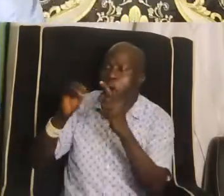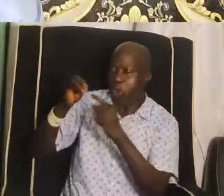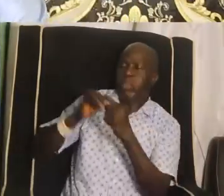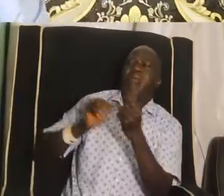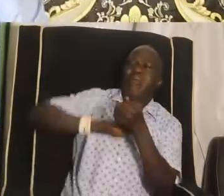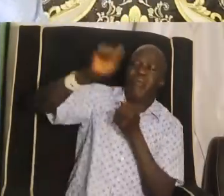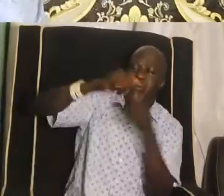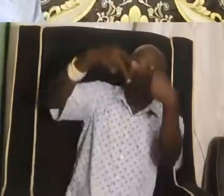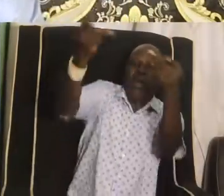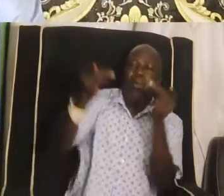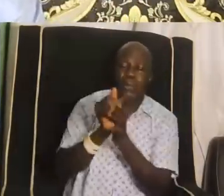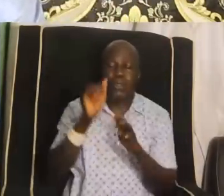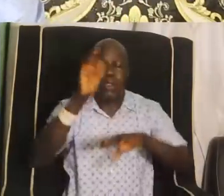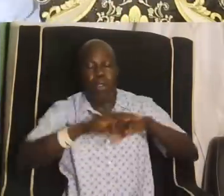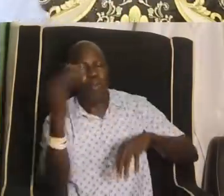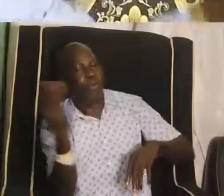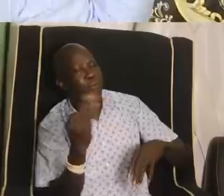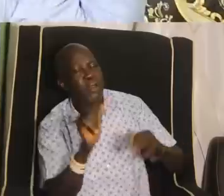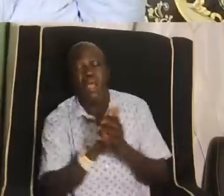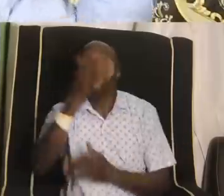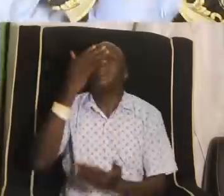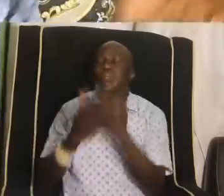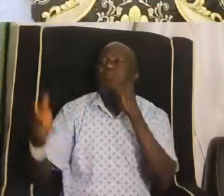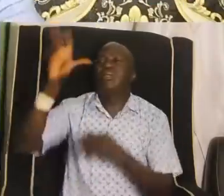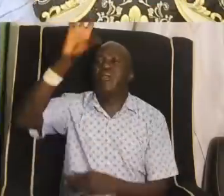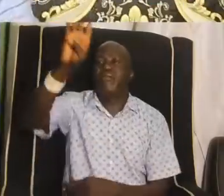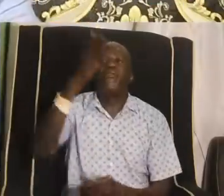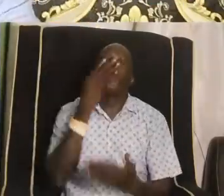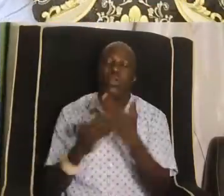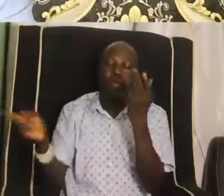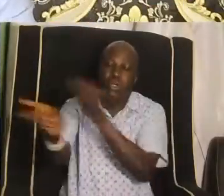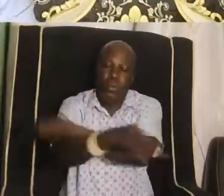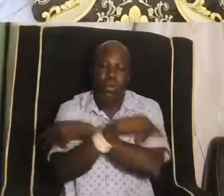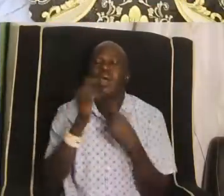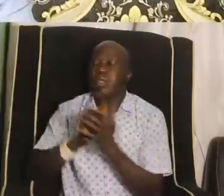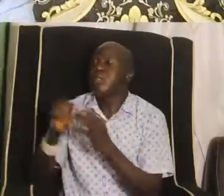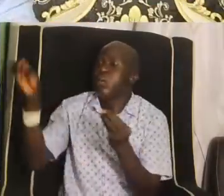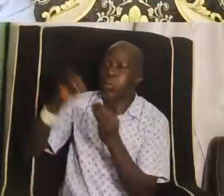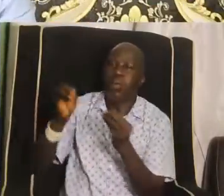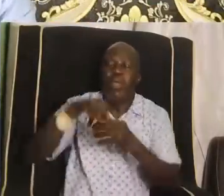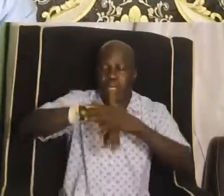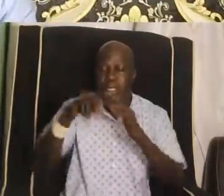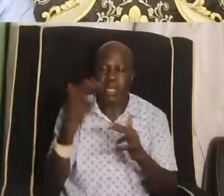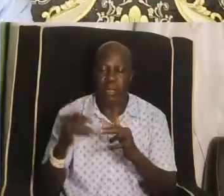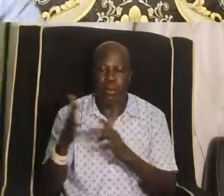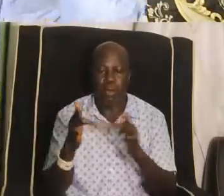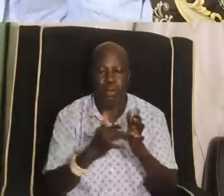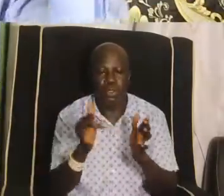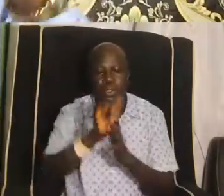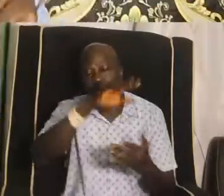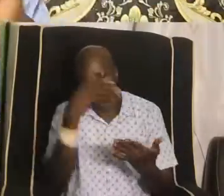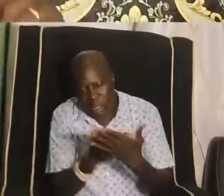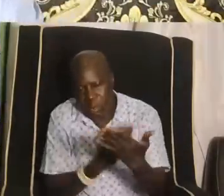every day in family on Friday, that for this program is a must. In the name of